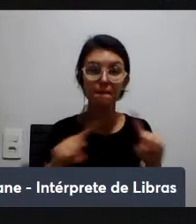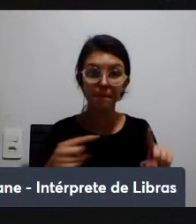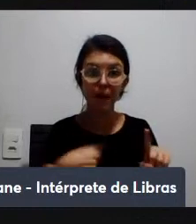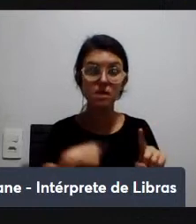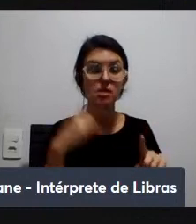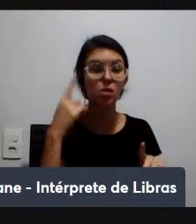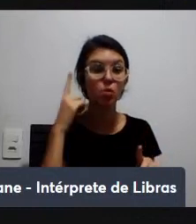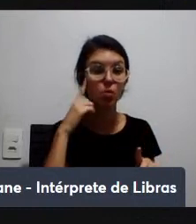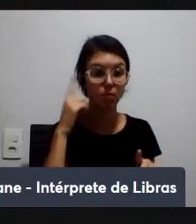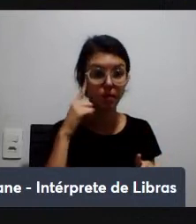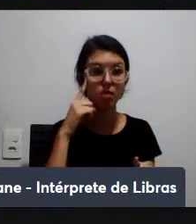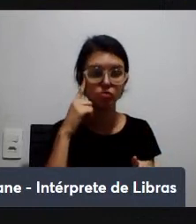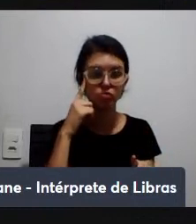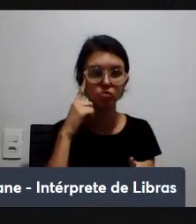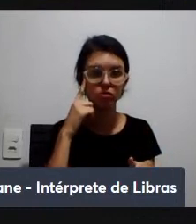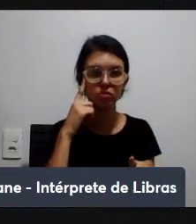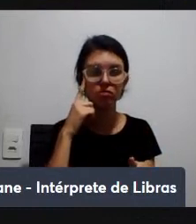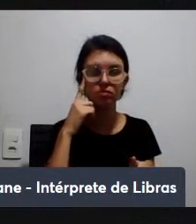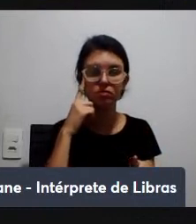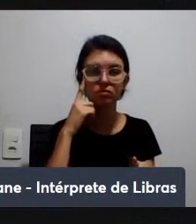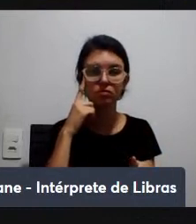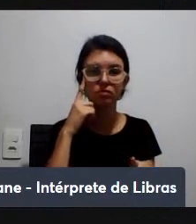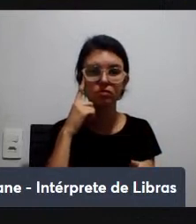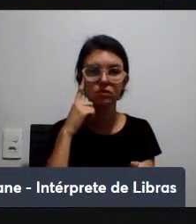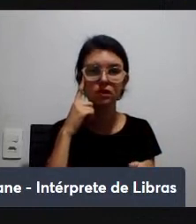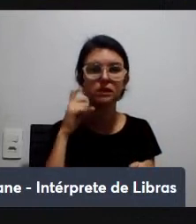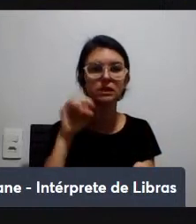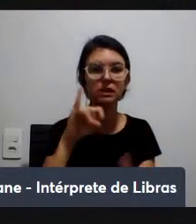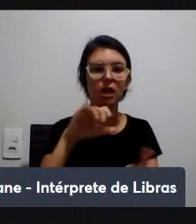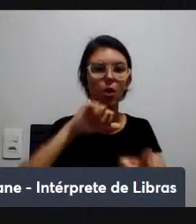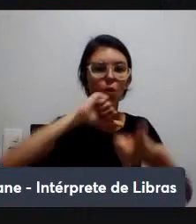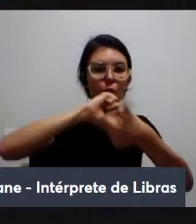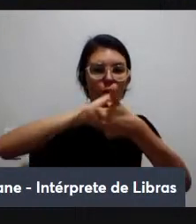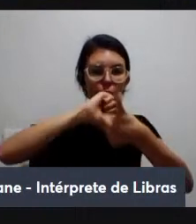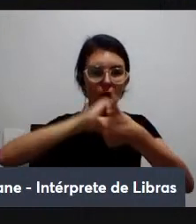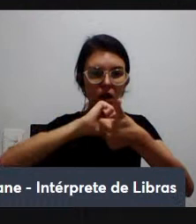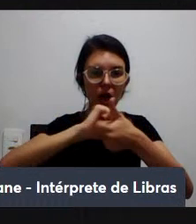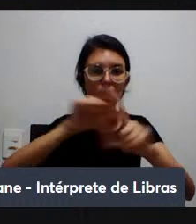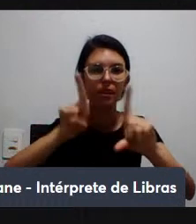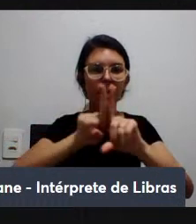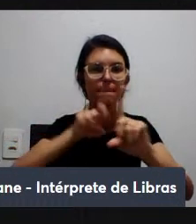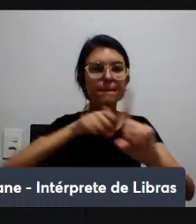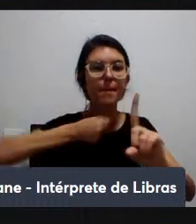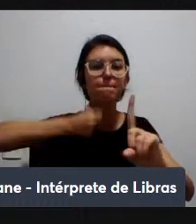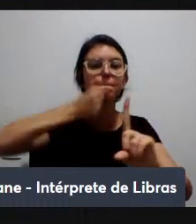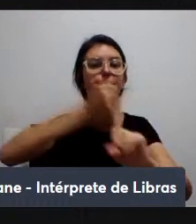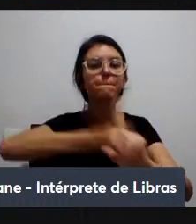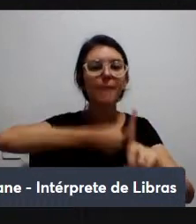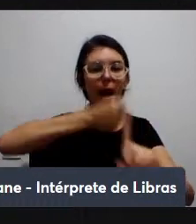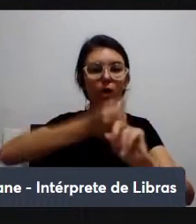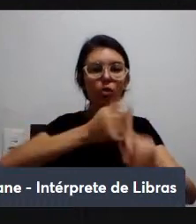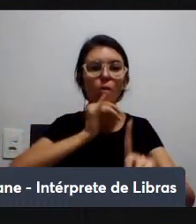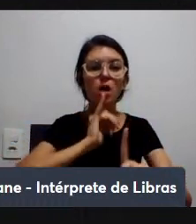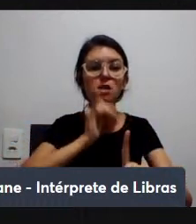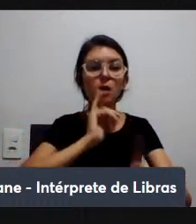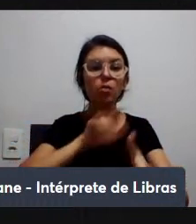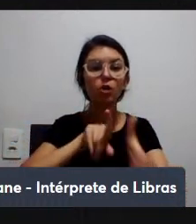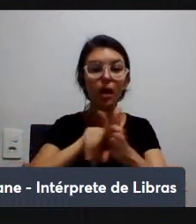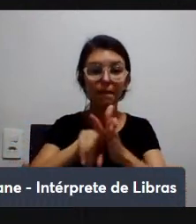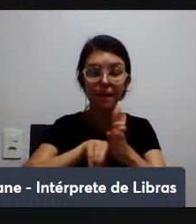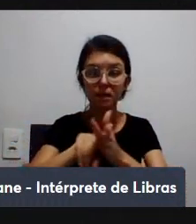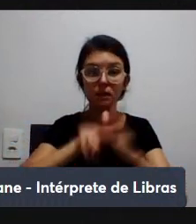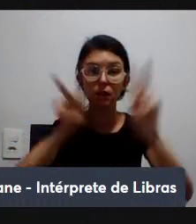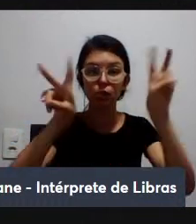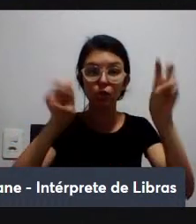que conforme a qualidade e o impacto, por exemplo, da pesquisa sobre